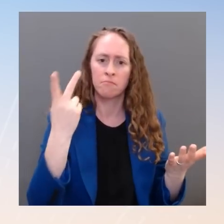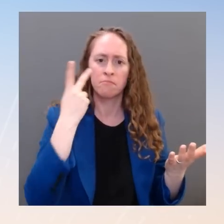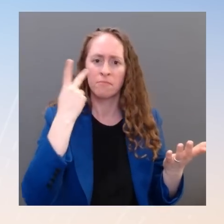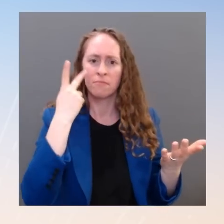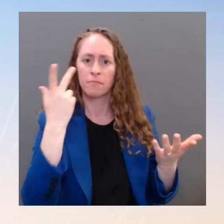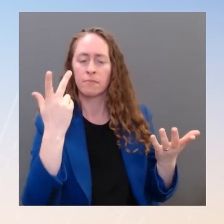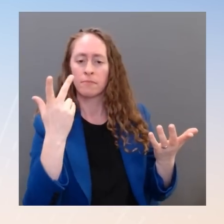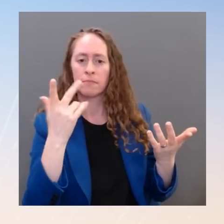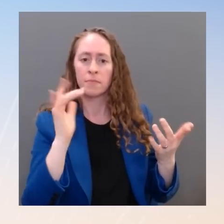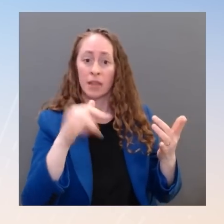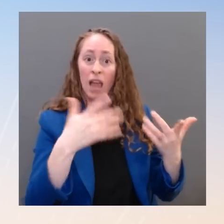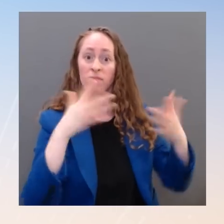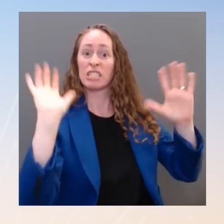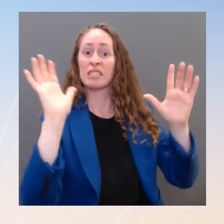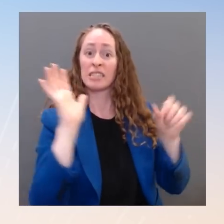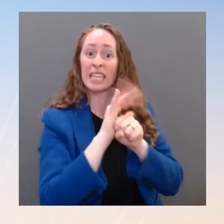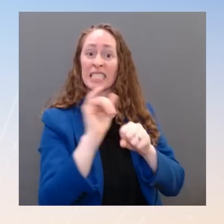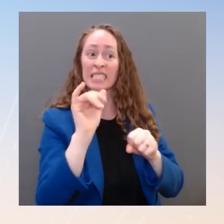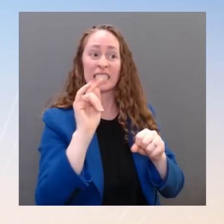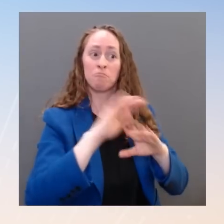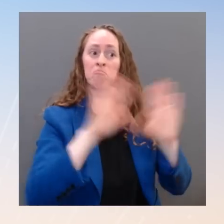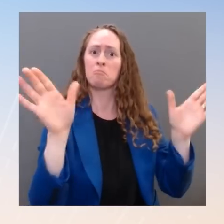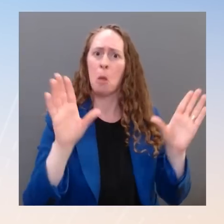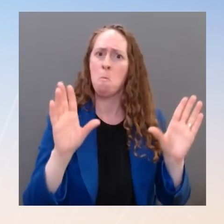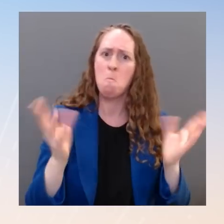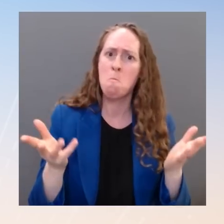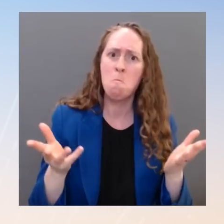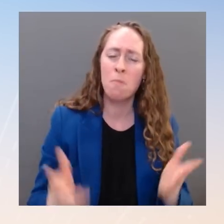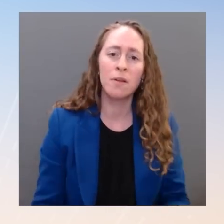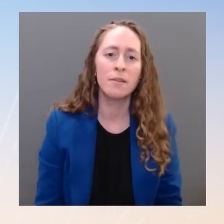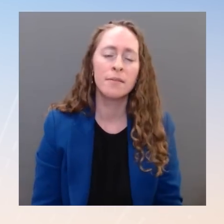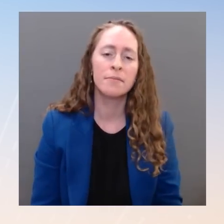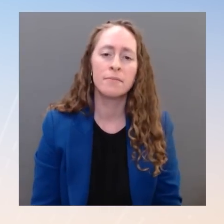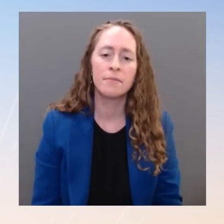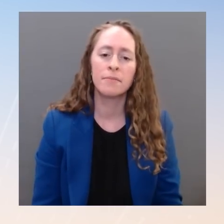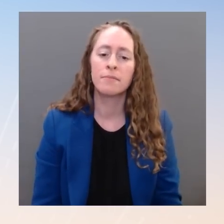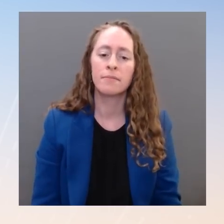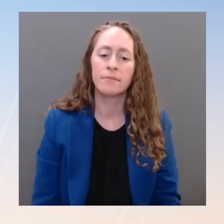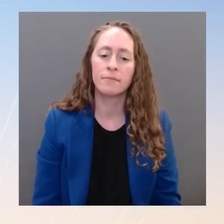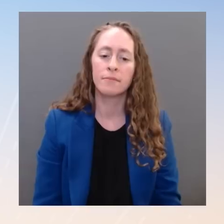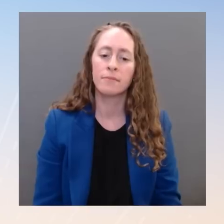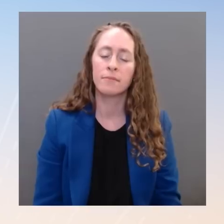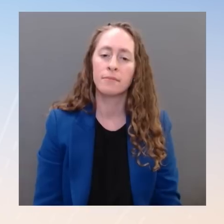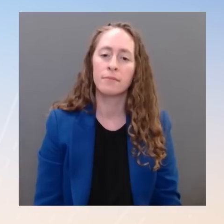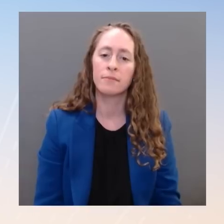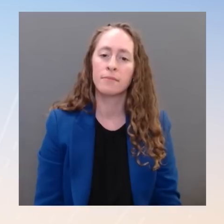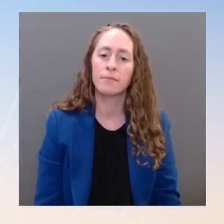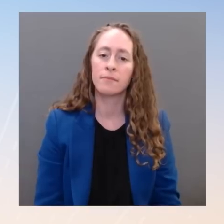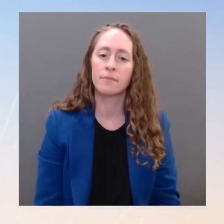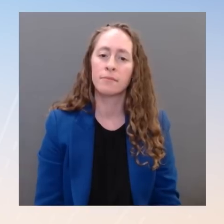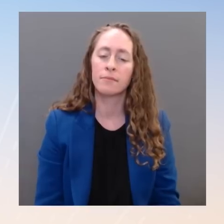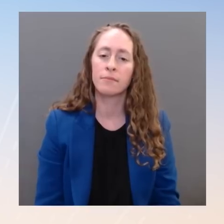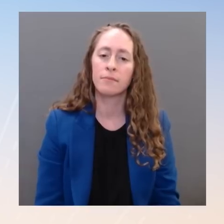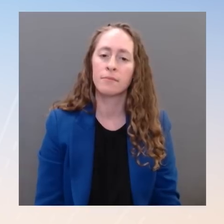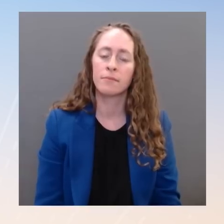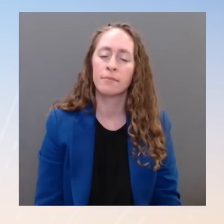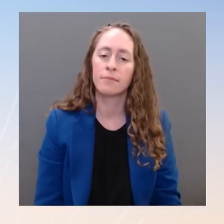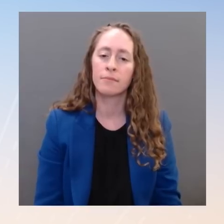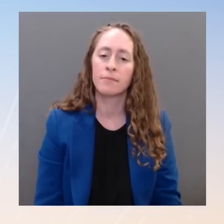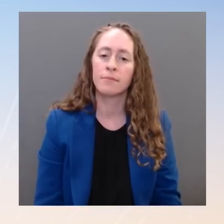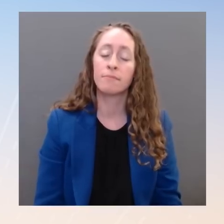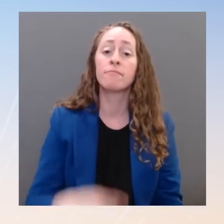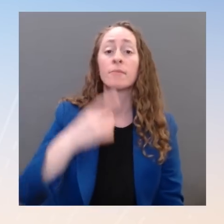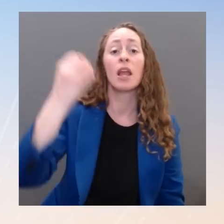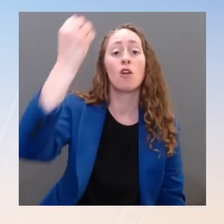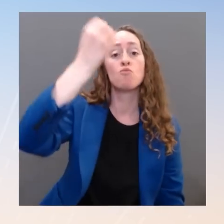supplemental budget, he said that NATO allies and EU partners are going to pay their fair share of the cost as